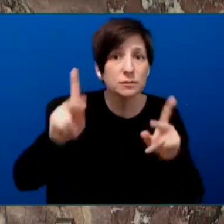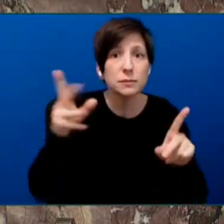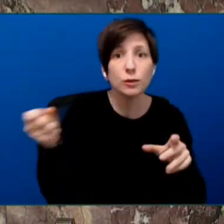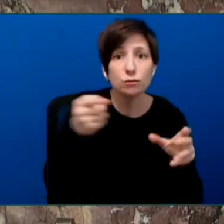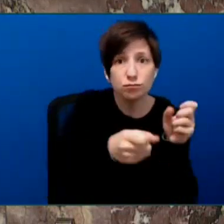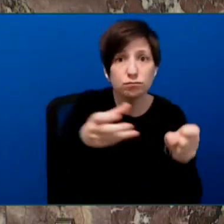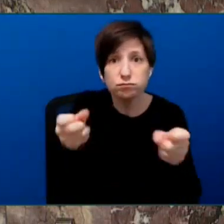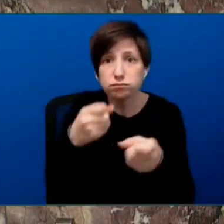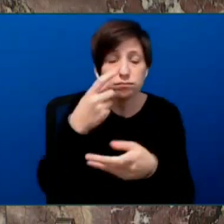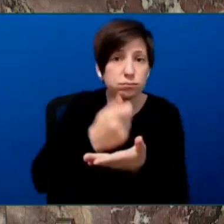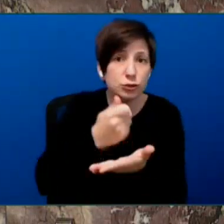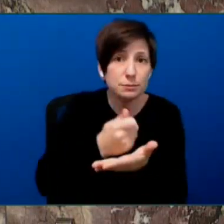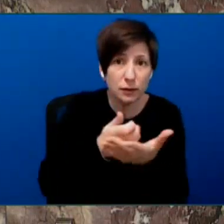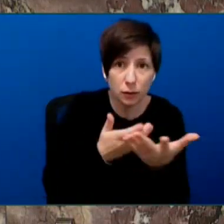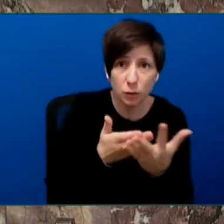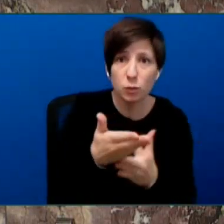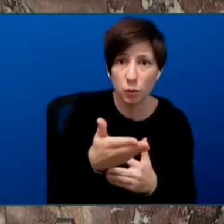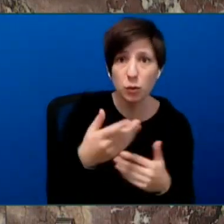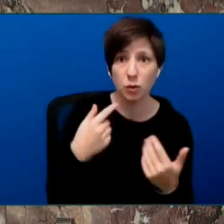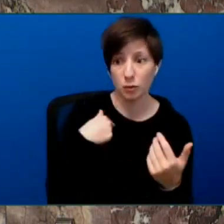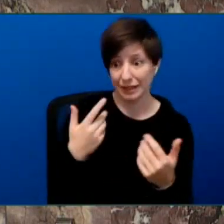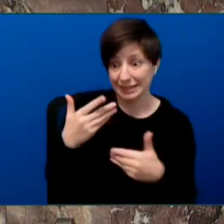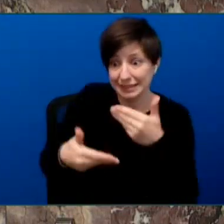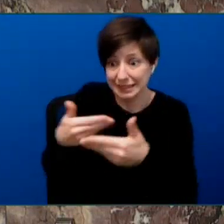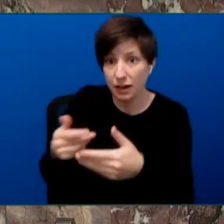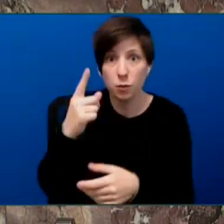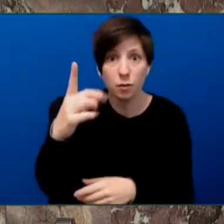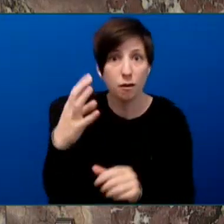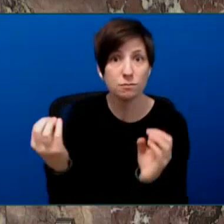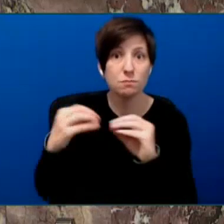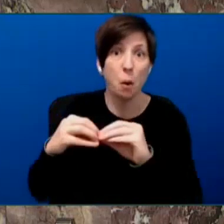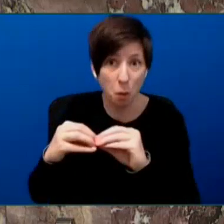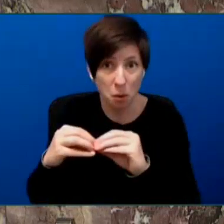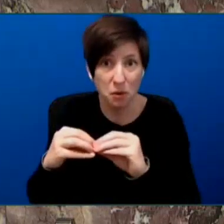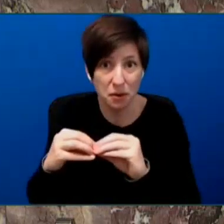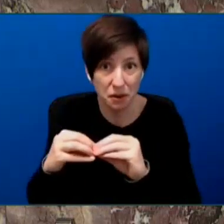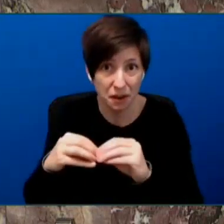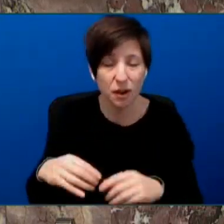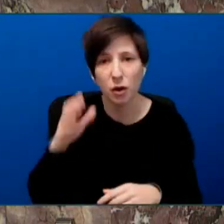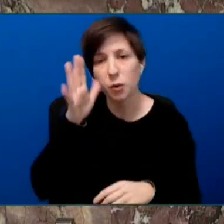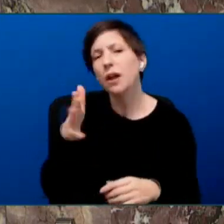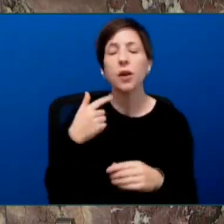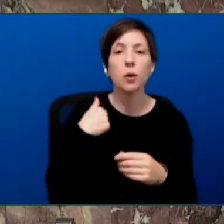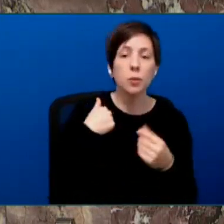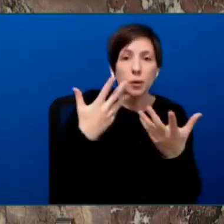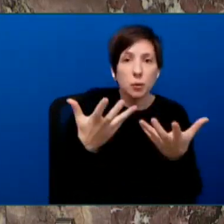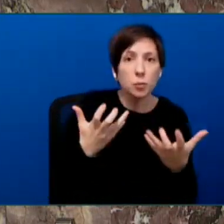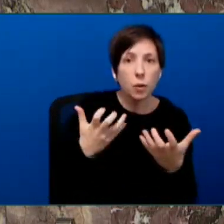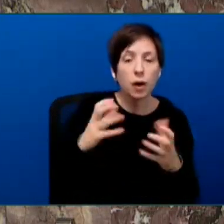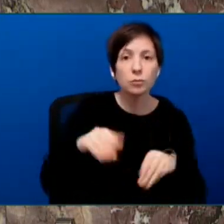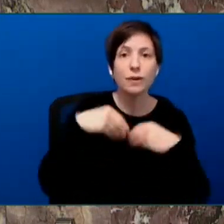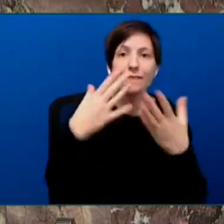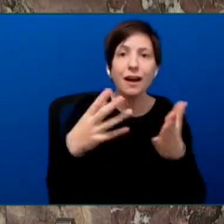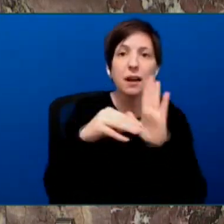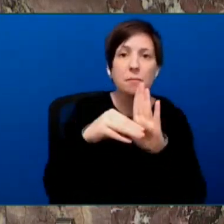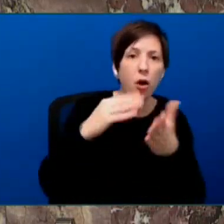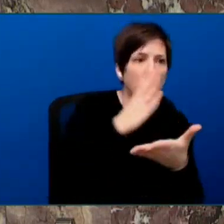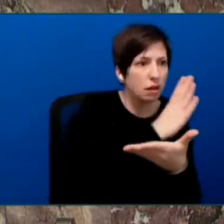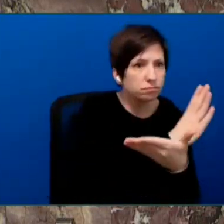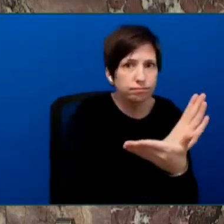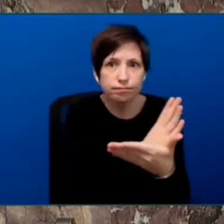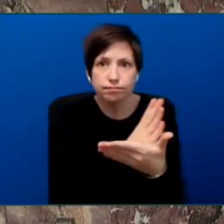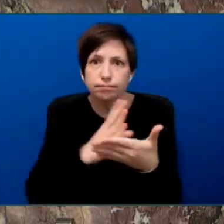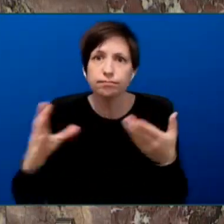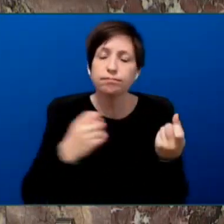just started the work to open a seamless model of care, right